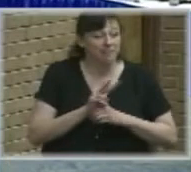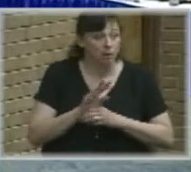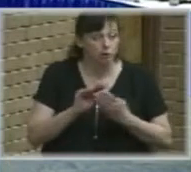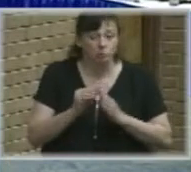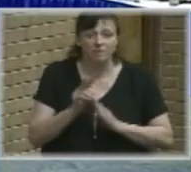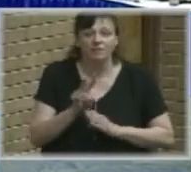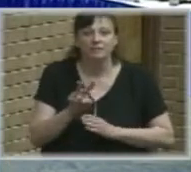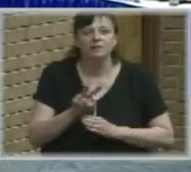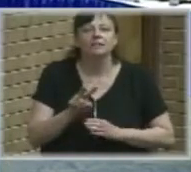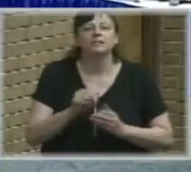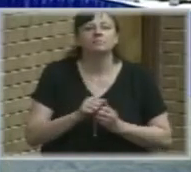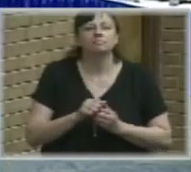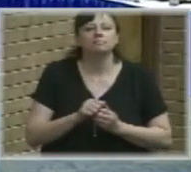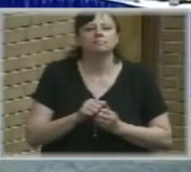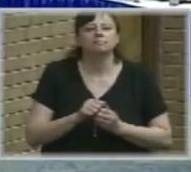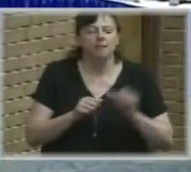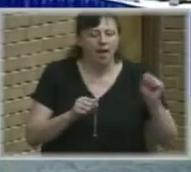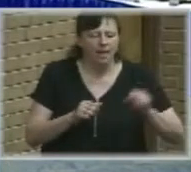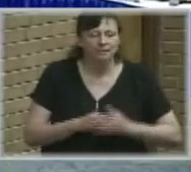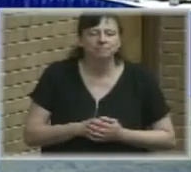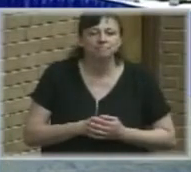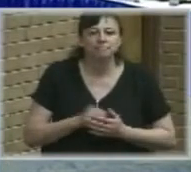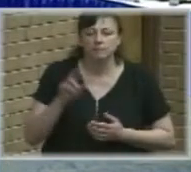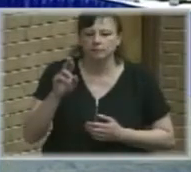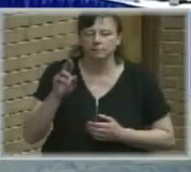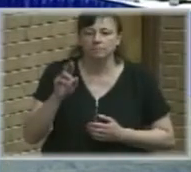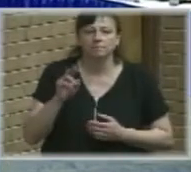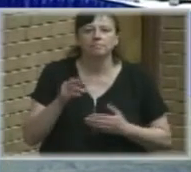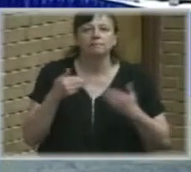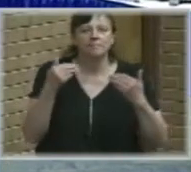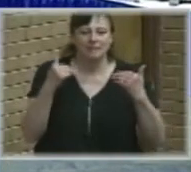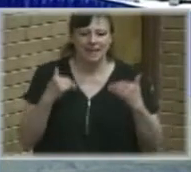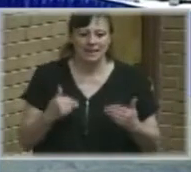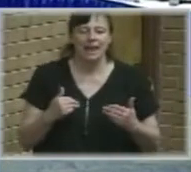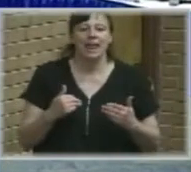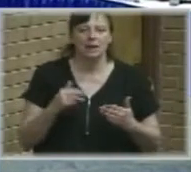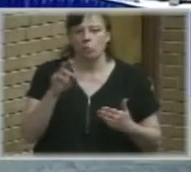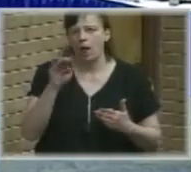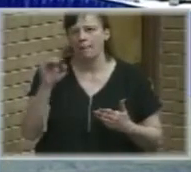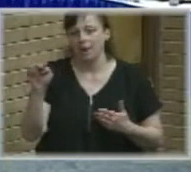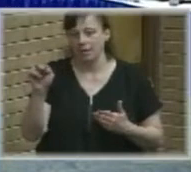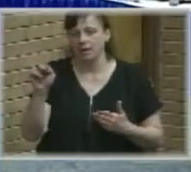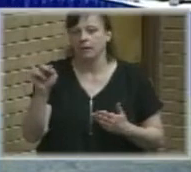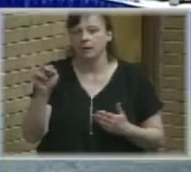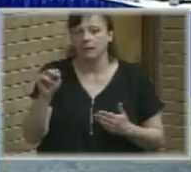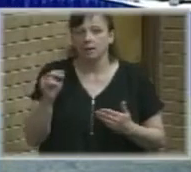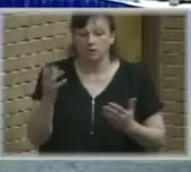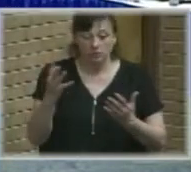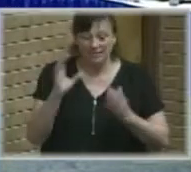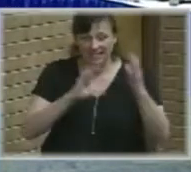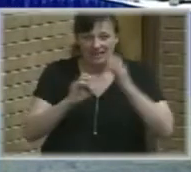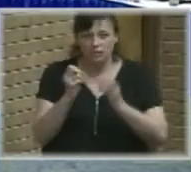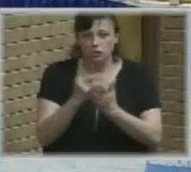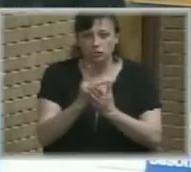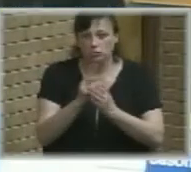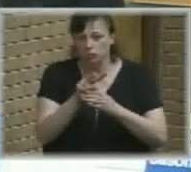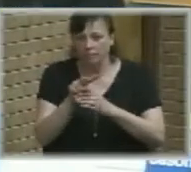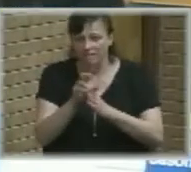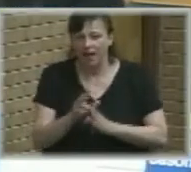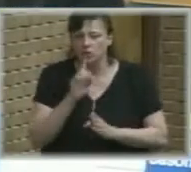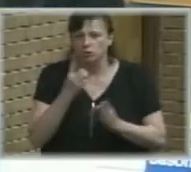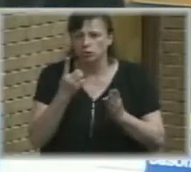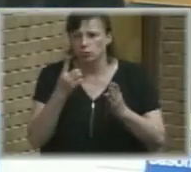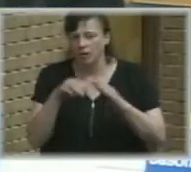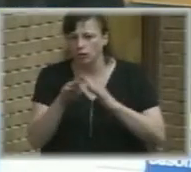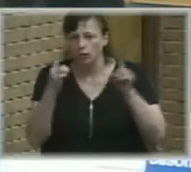Mealy. Aye. Robin. The next item seeks to authorize the supervisor to execute an agreement